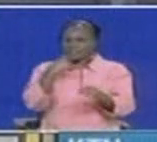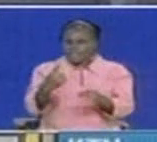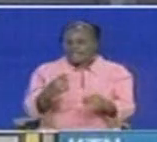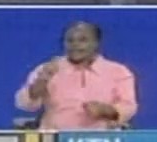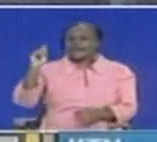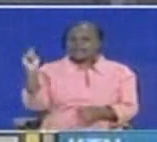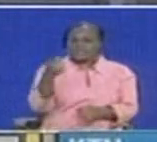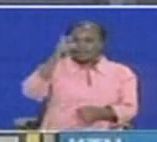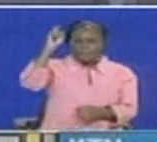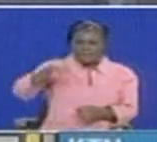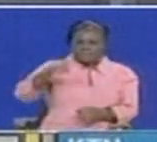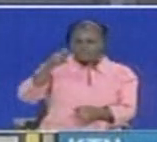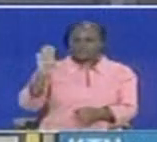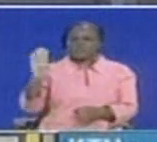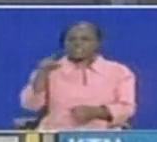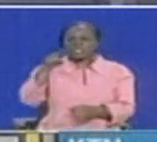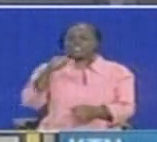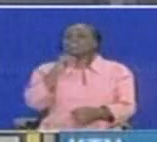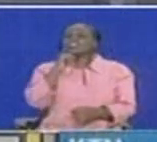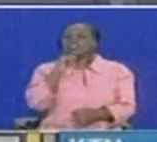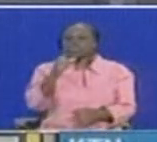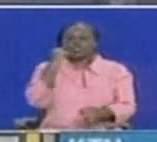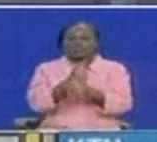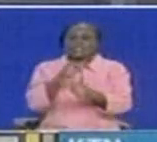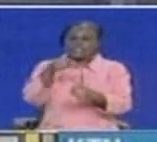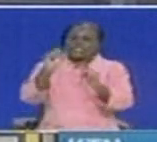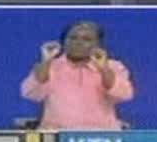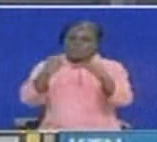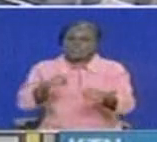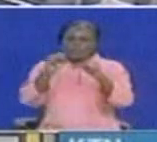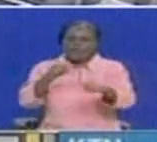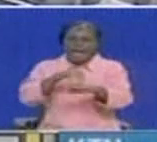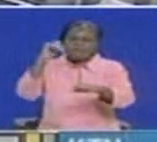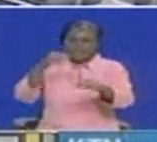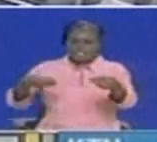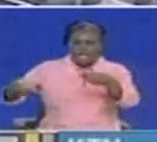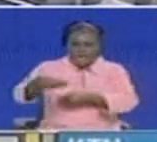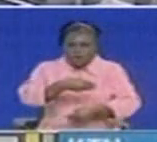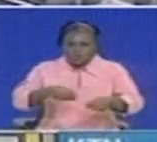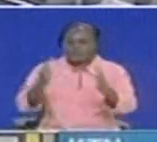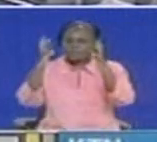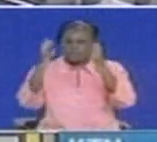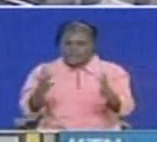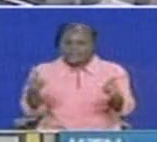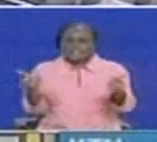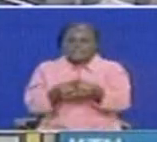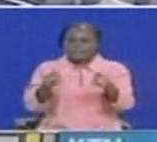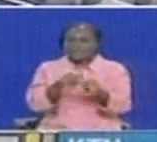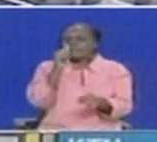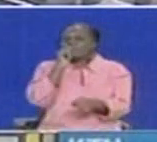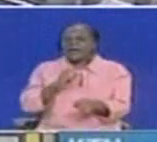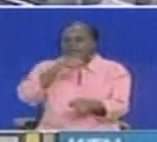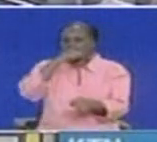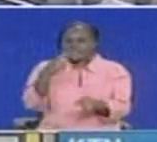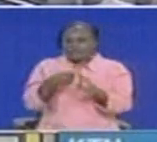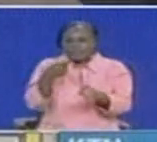has to float the bond as the consequences of not doing so could be dire to the economy, mainly due to the expected crowding of the private sector from the